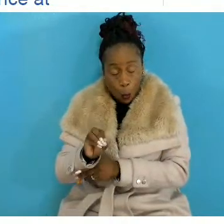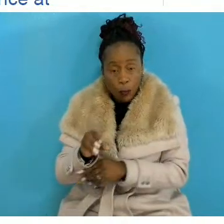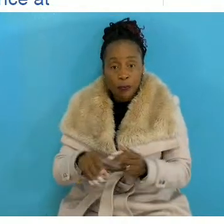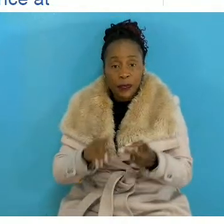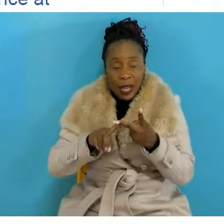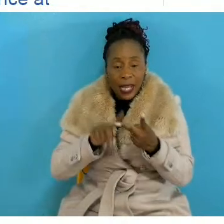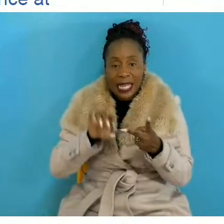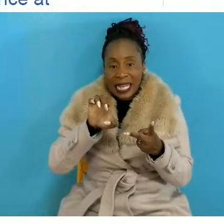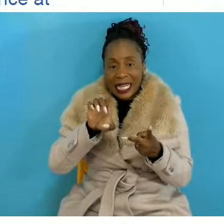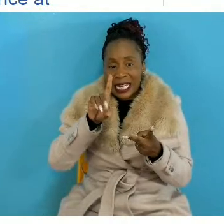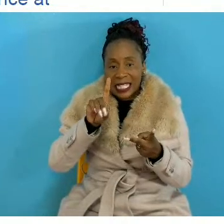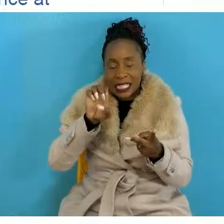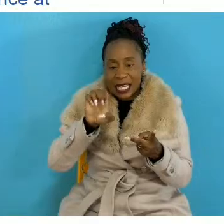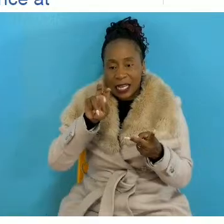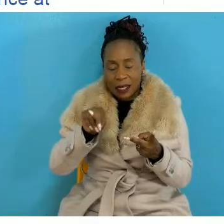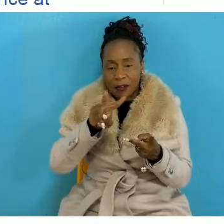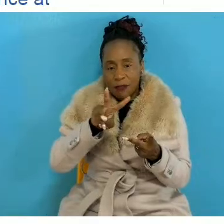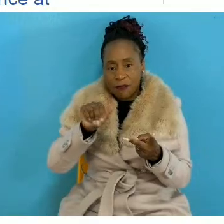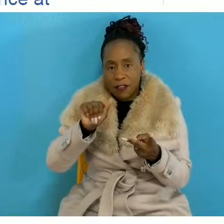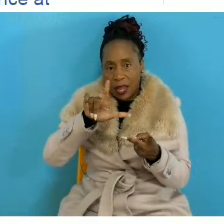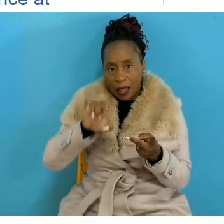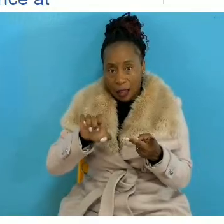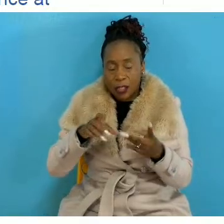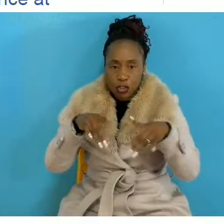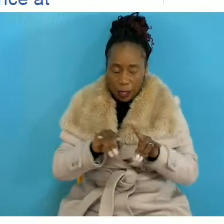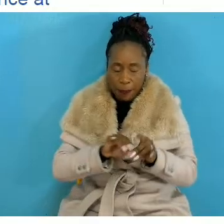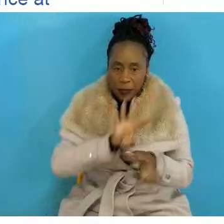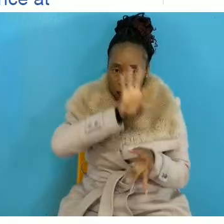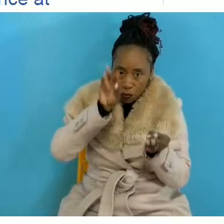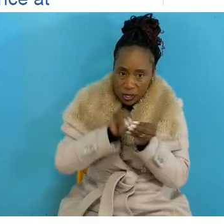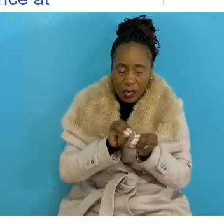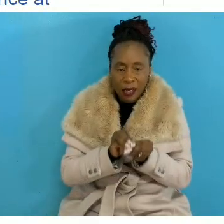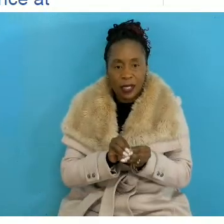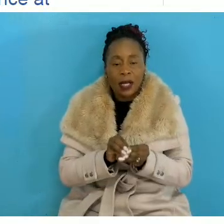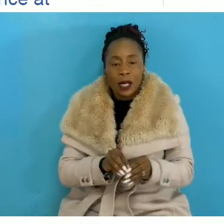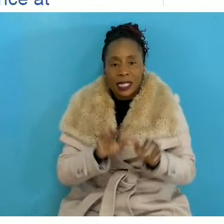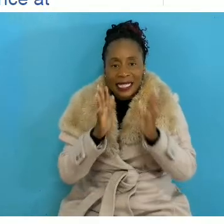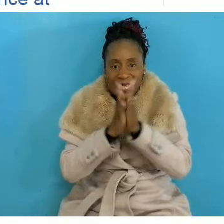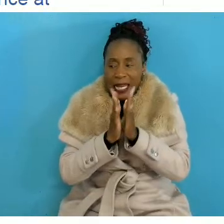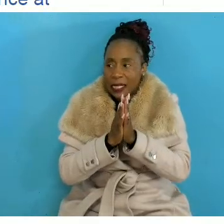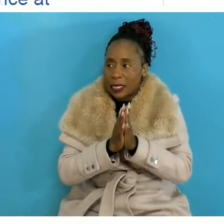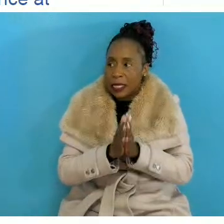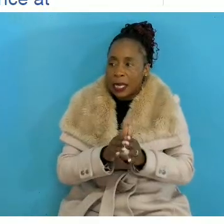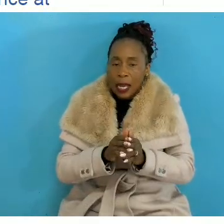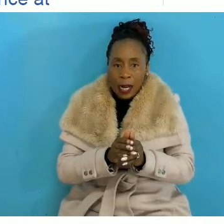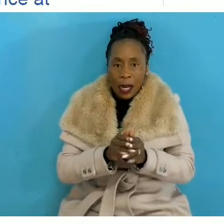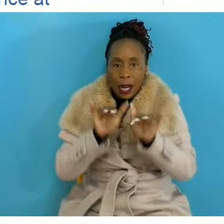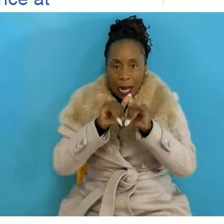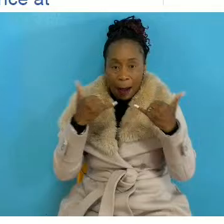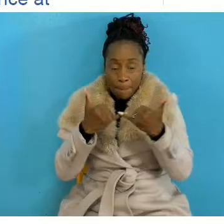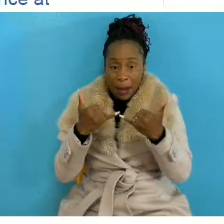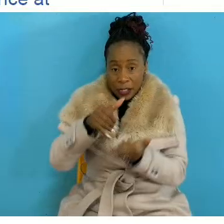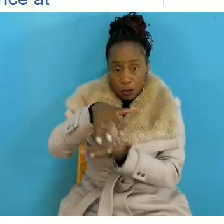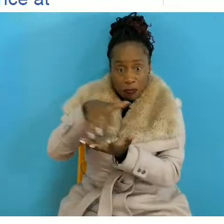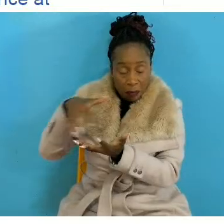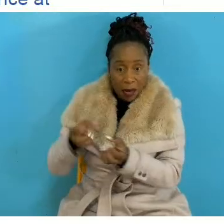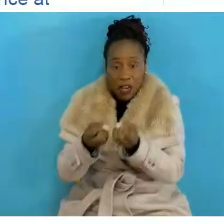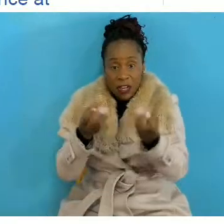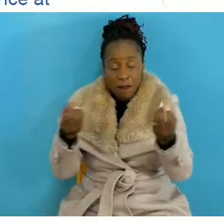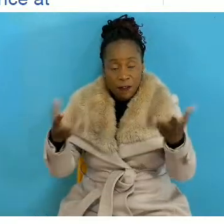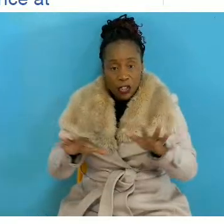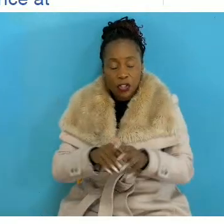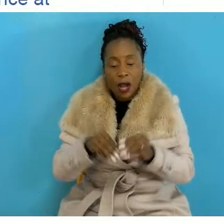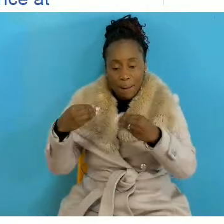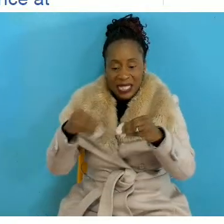Civic Center, Chair. To date, a total of 10 companies have been recruited and provided with business development